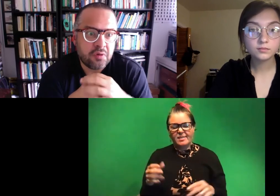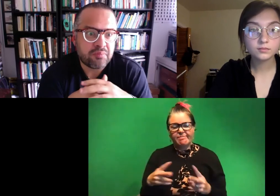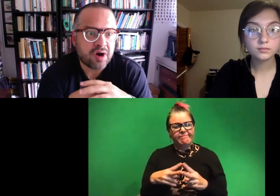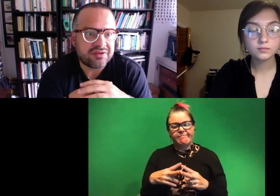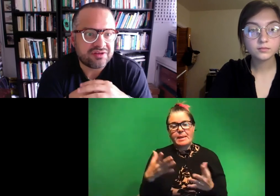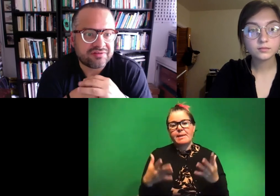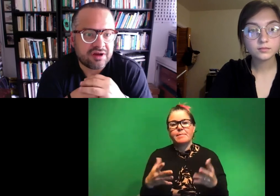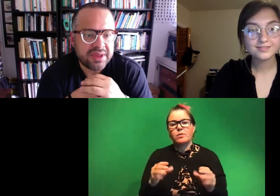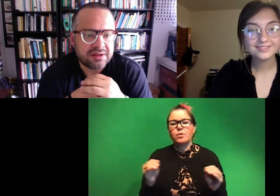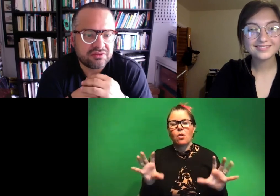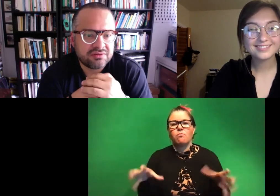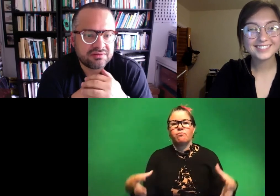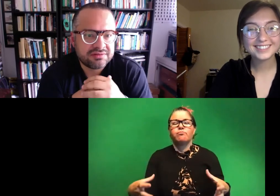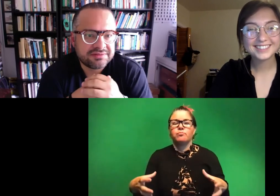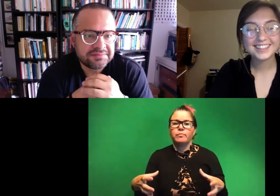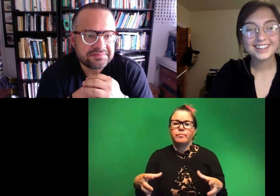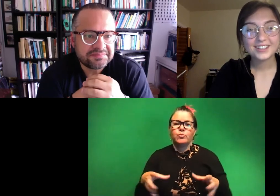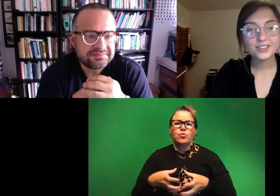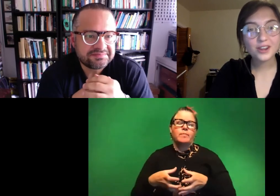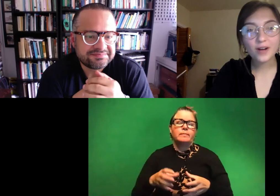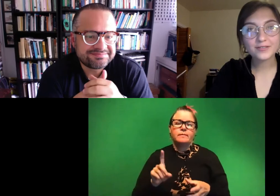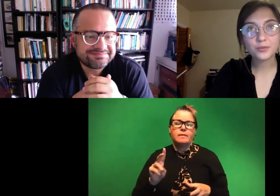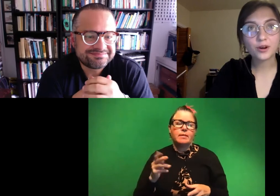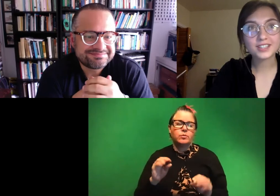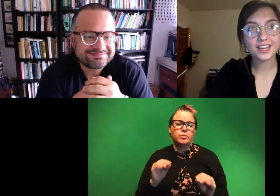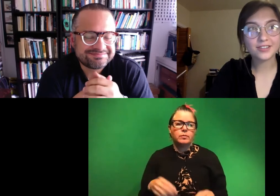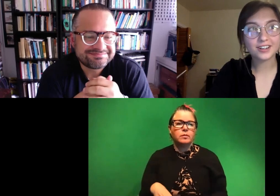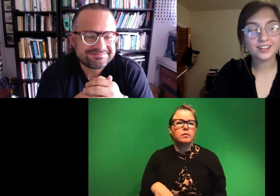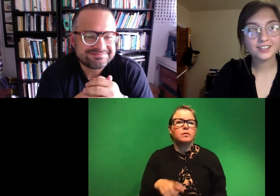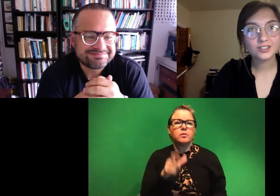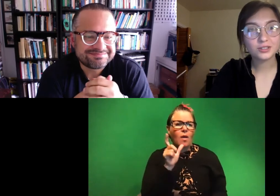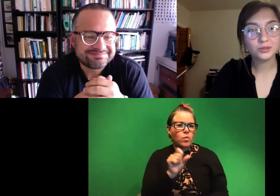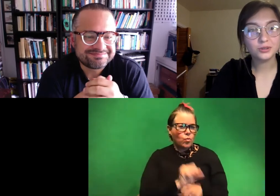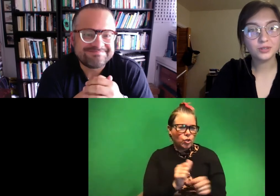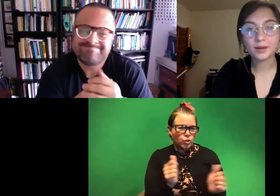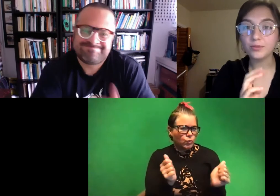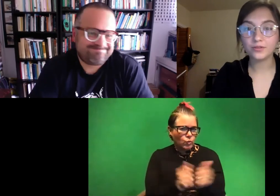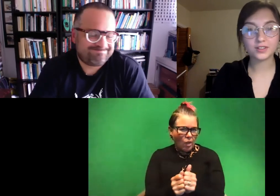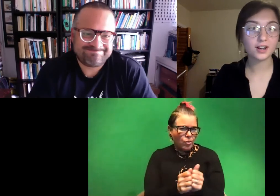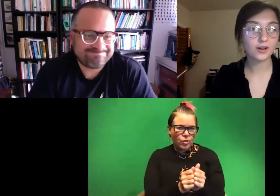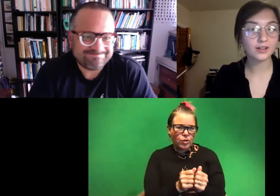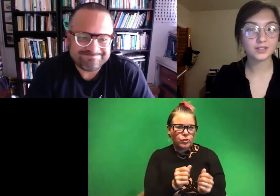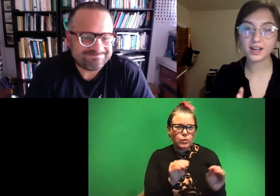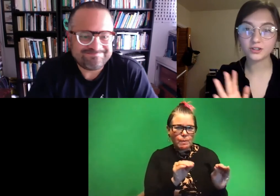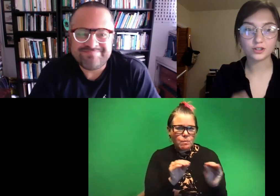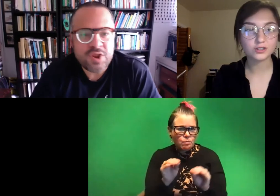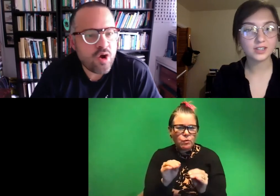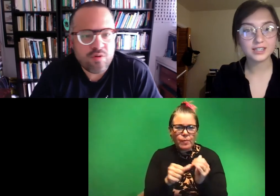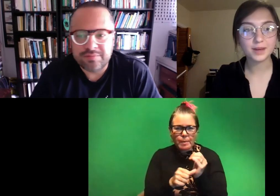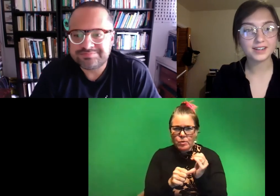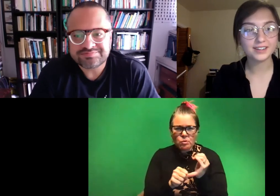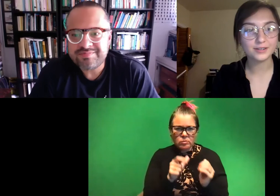There is no parties of dung beetles. So they don't have to work together to like move the dung around. They kind of